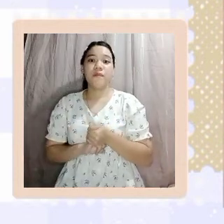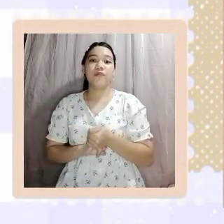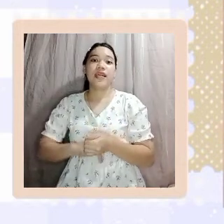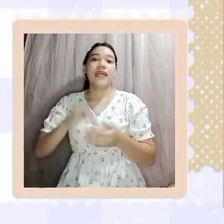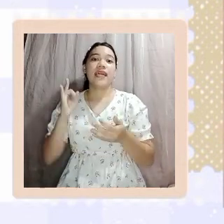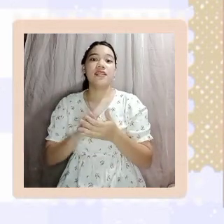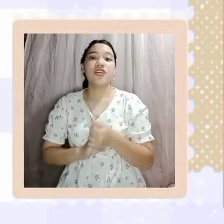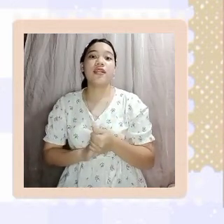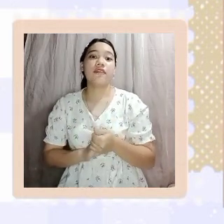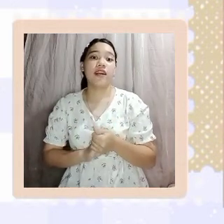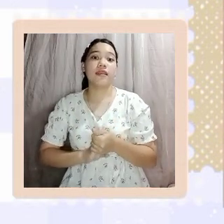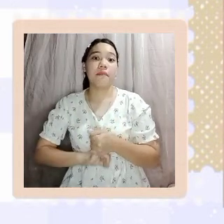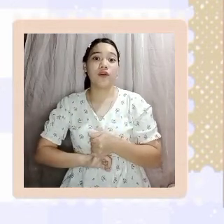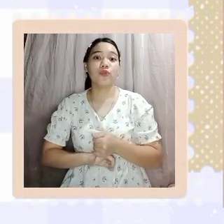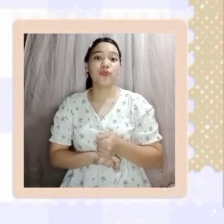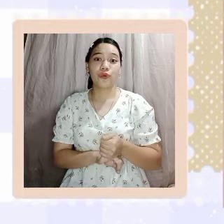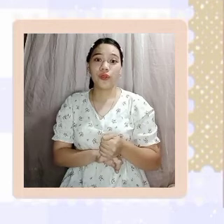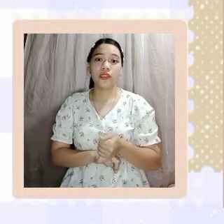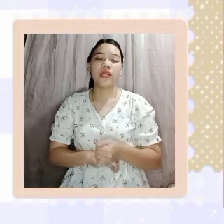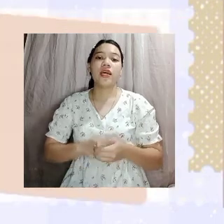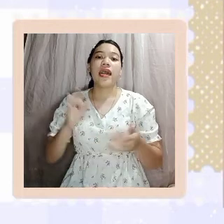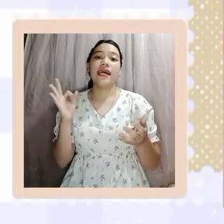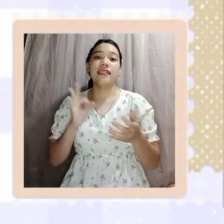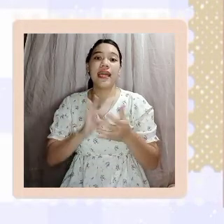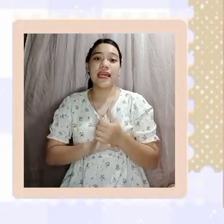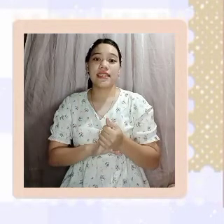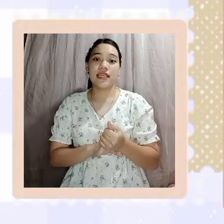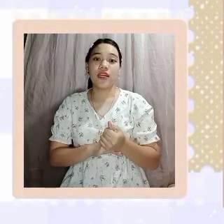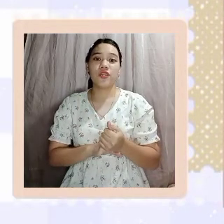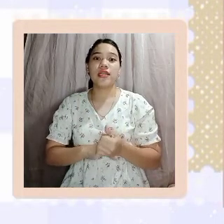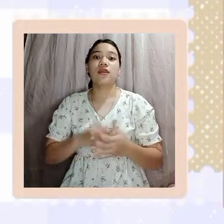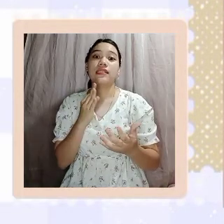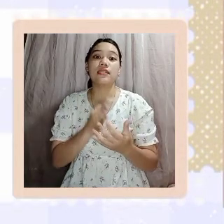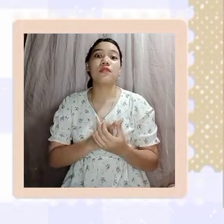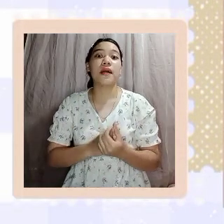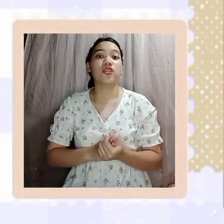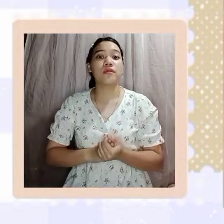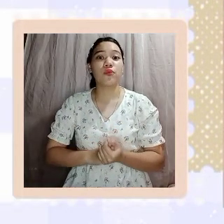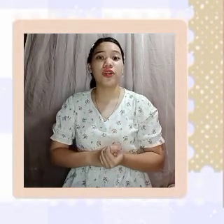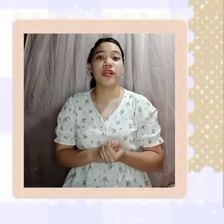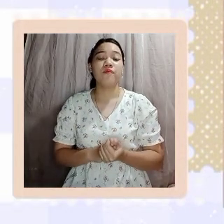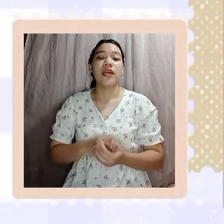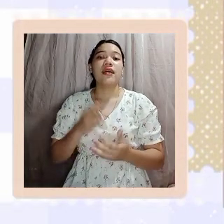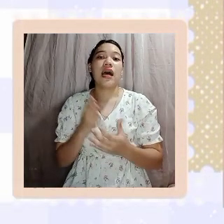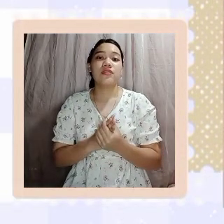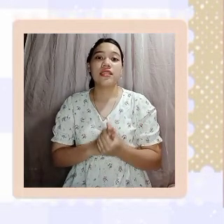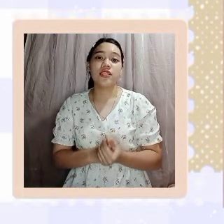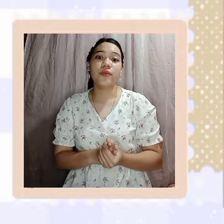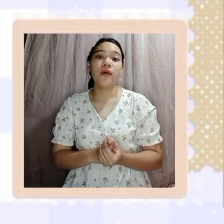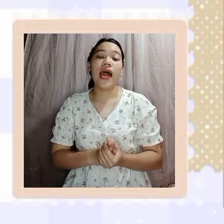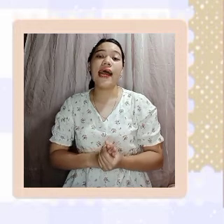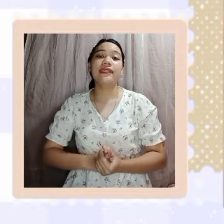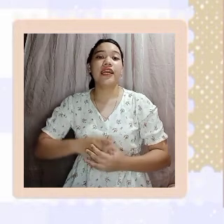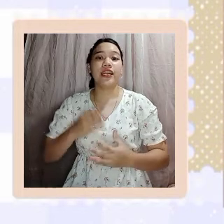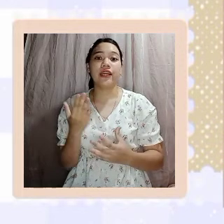dementia, cancer that affect the mouth or throat, and ASD, which is autism spectrum disorder, Down